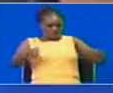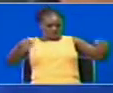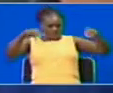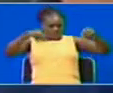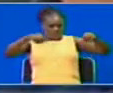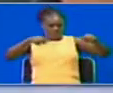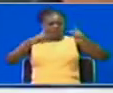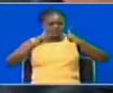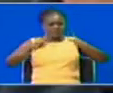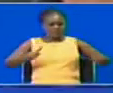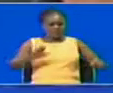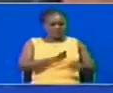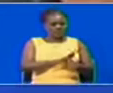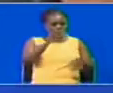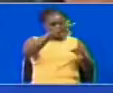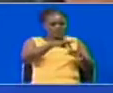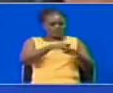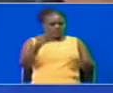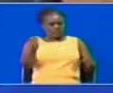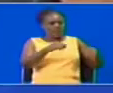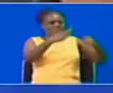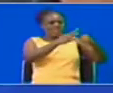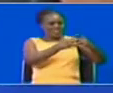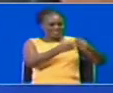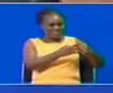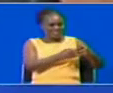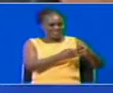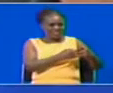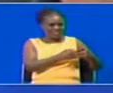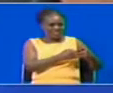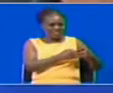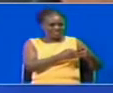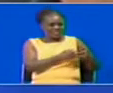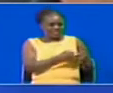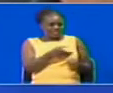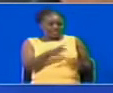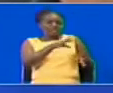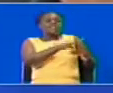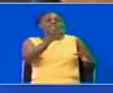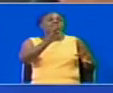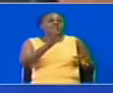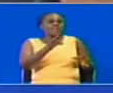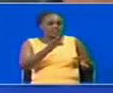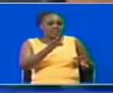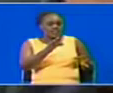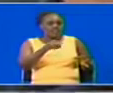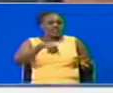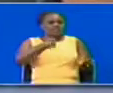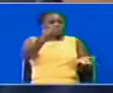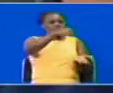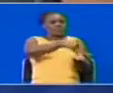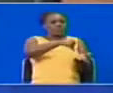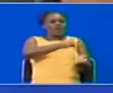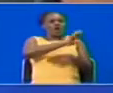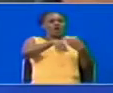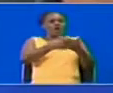and peaceful elections come on the 8th of August this year. And in that spirit, that's why we are engaging the